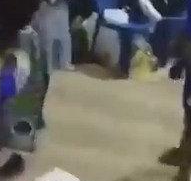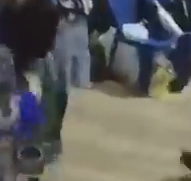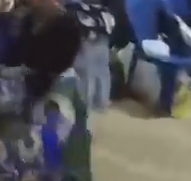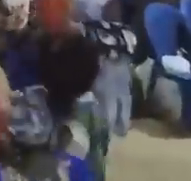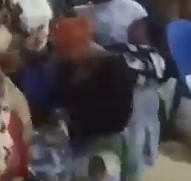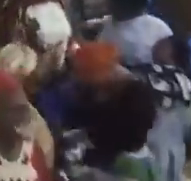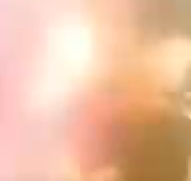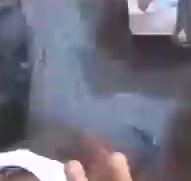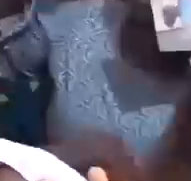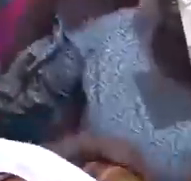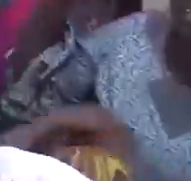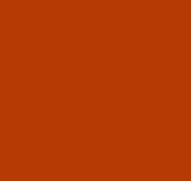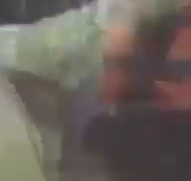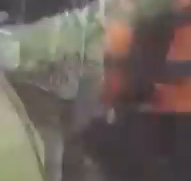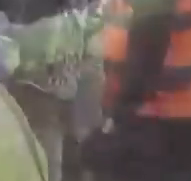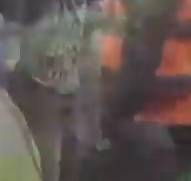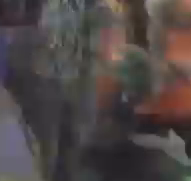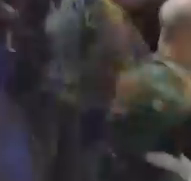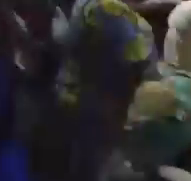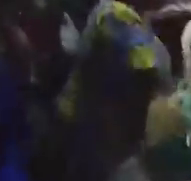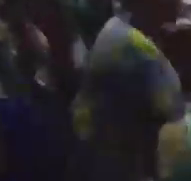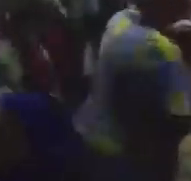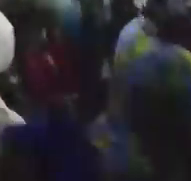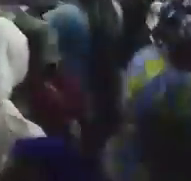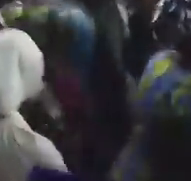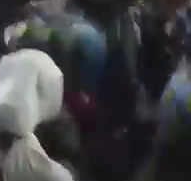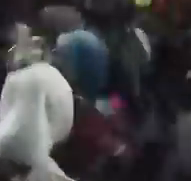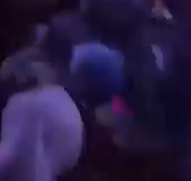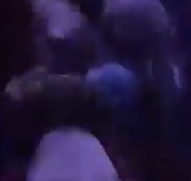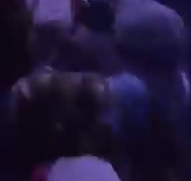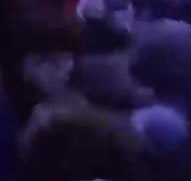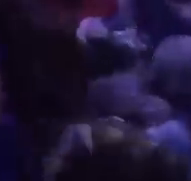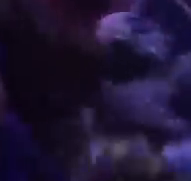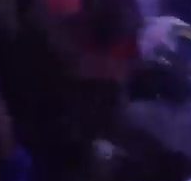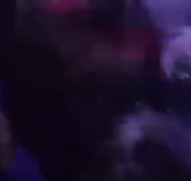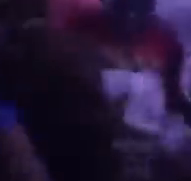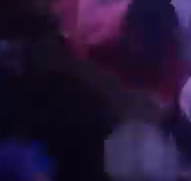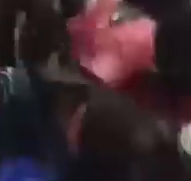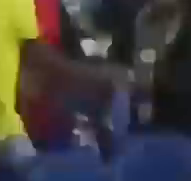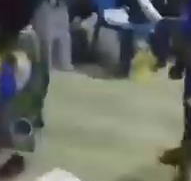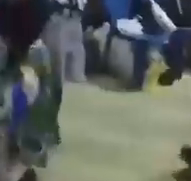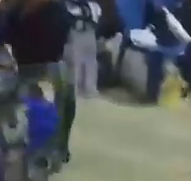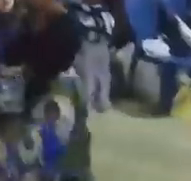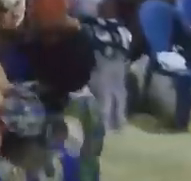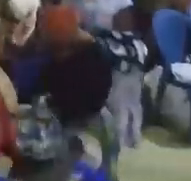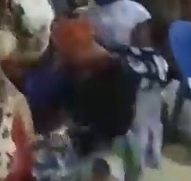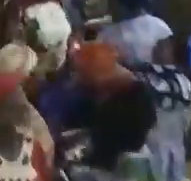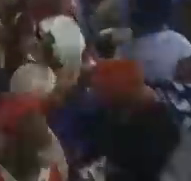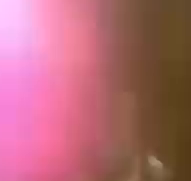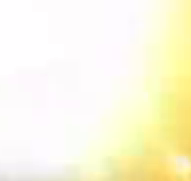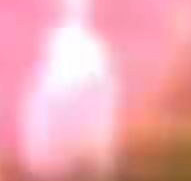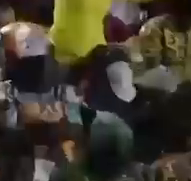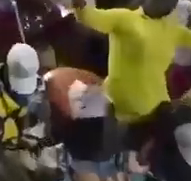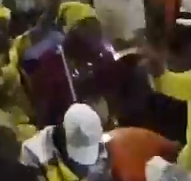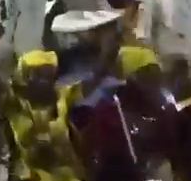Adura oko ojo tun lo lowo mo ti gbona giri giri ojo meke lo ku o ka kiri orikun